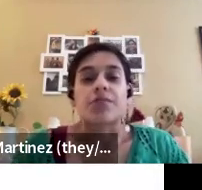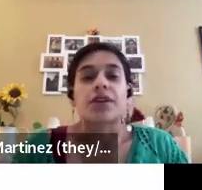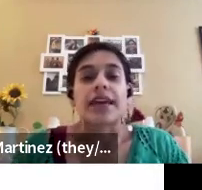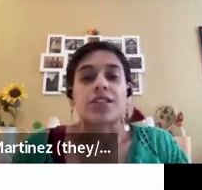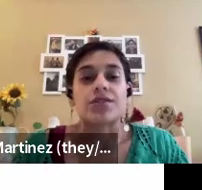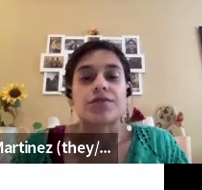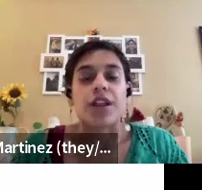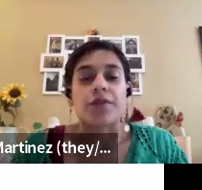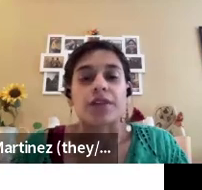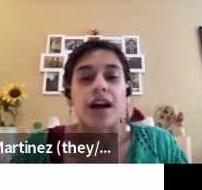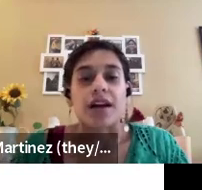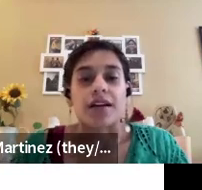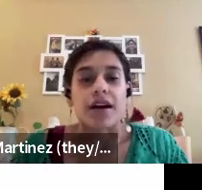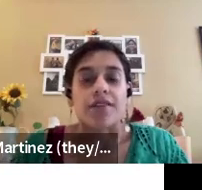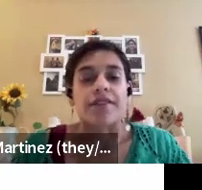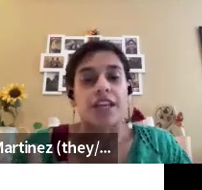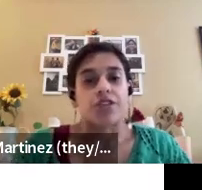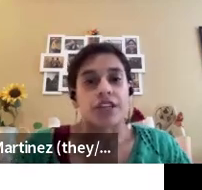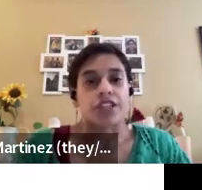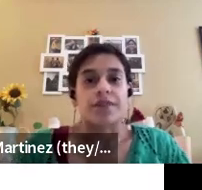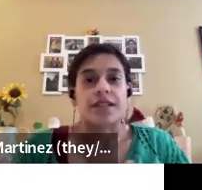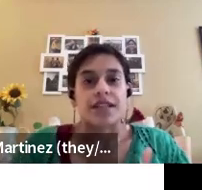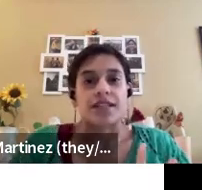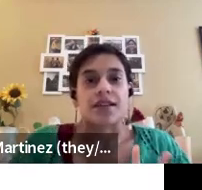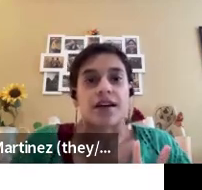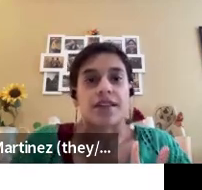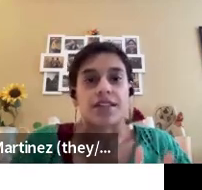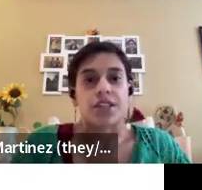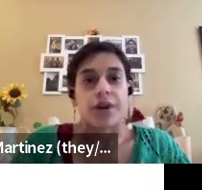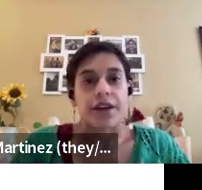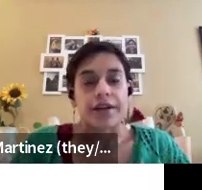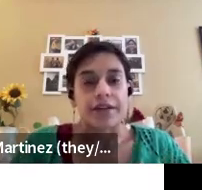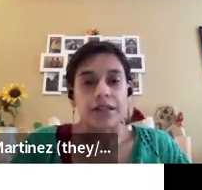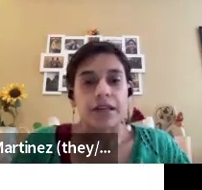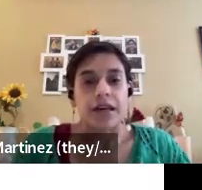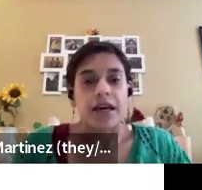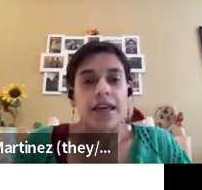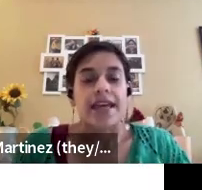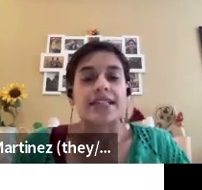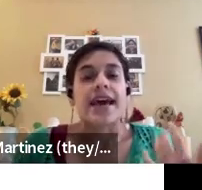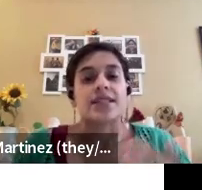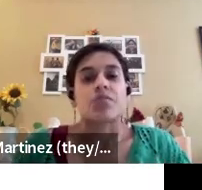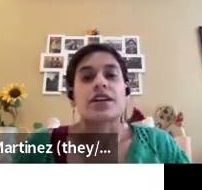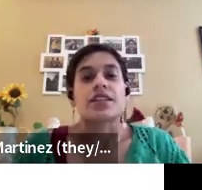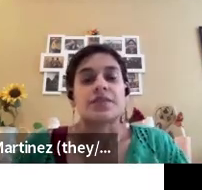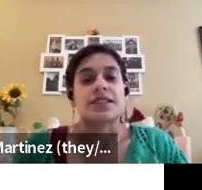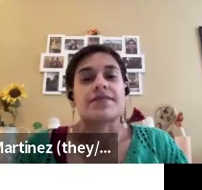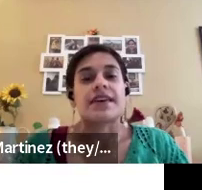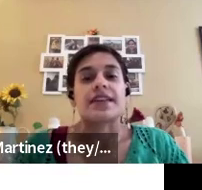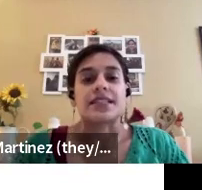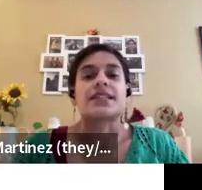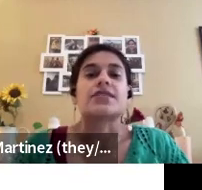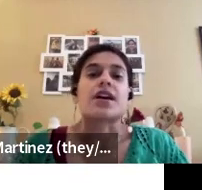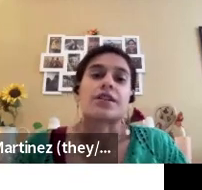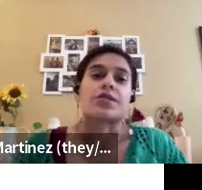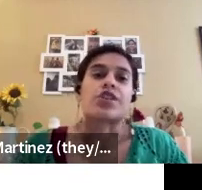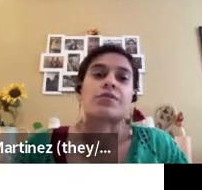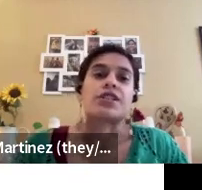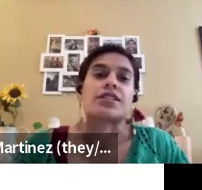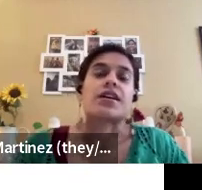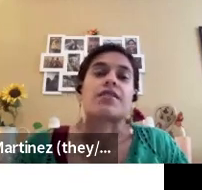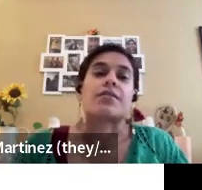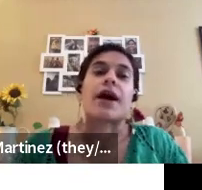And if you would like to follow along, the video transcript is on this QR code, and it has more specific and detailed